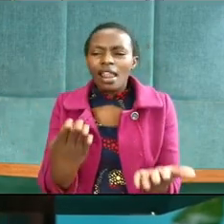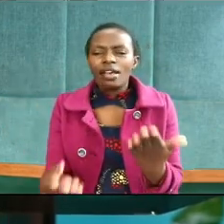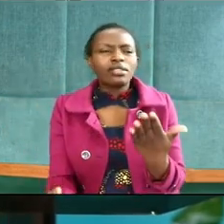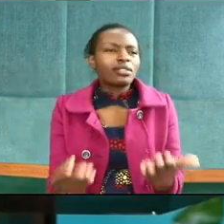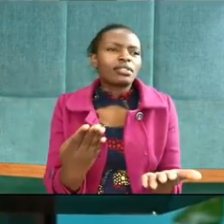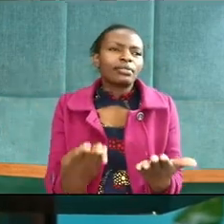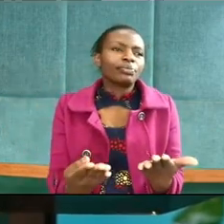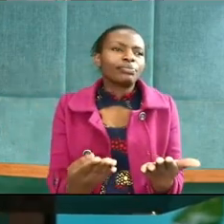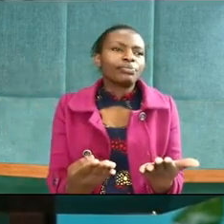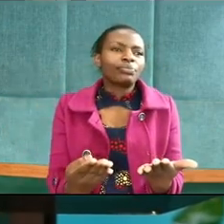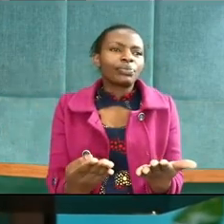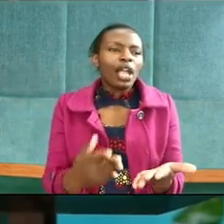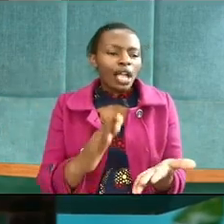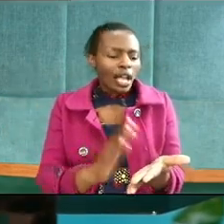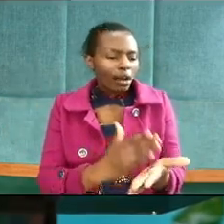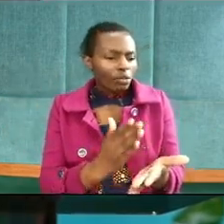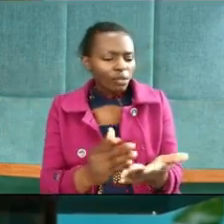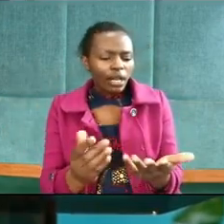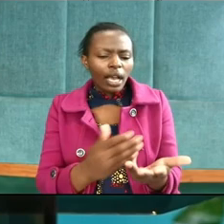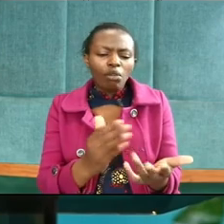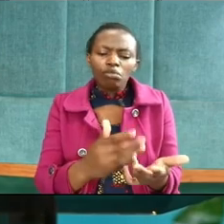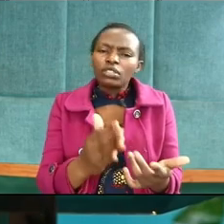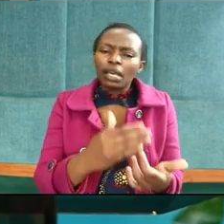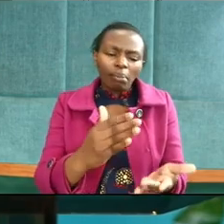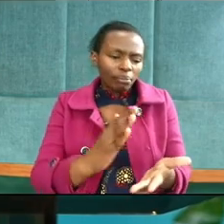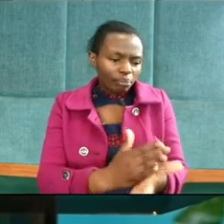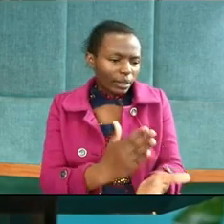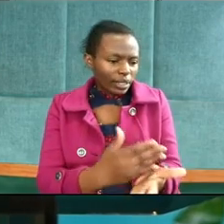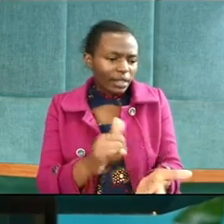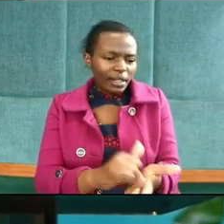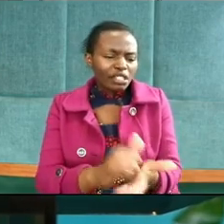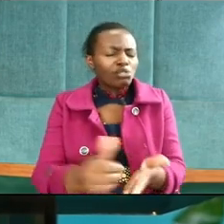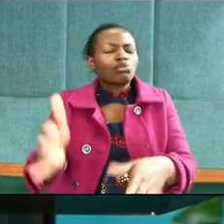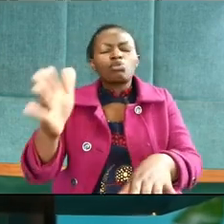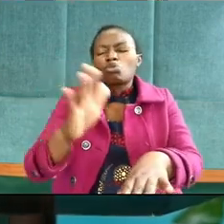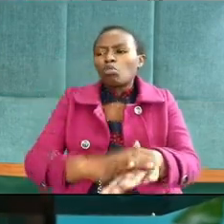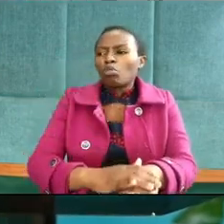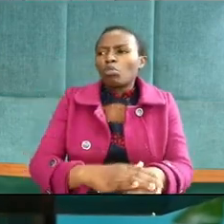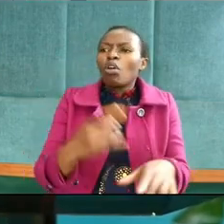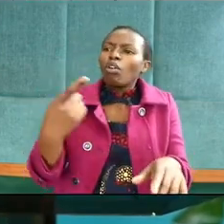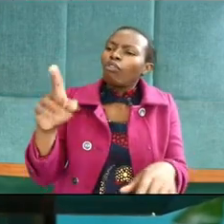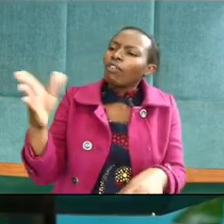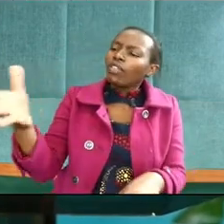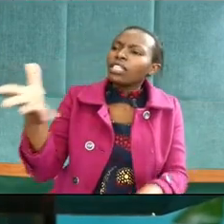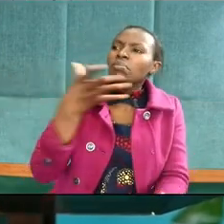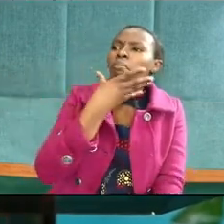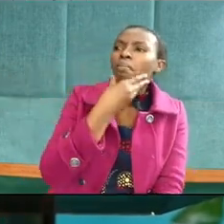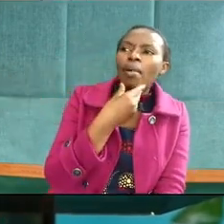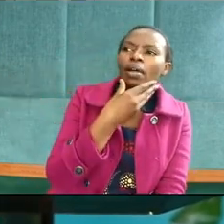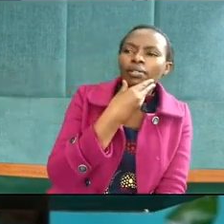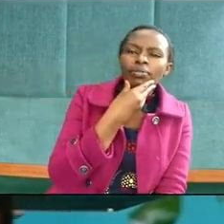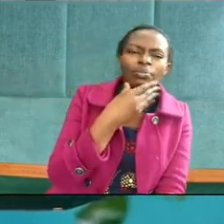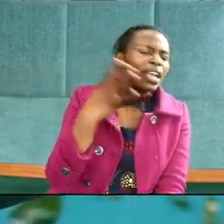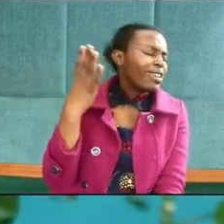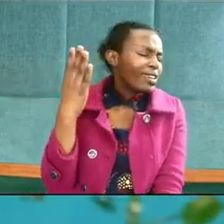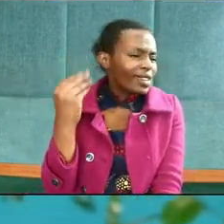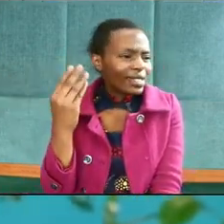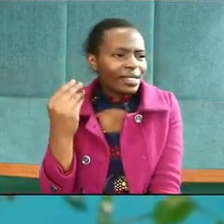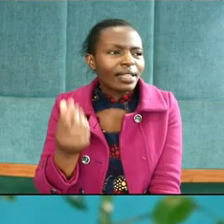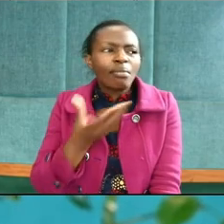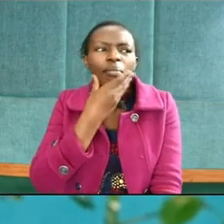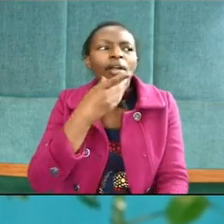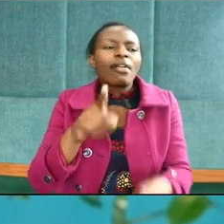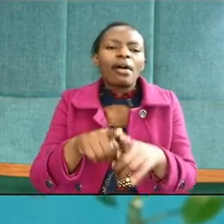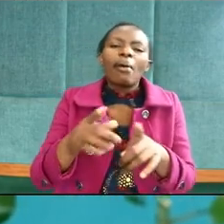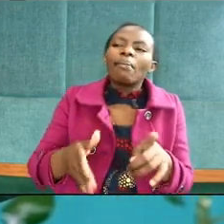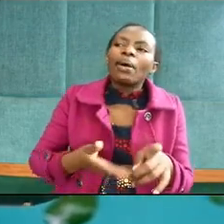a counterpart who is suitable and complementary for him. Listen, my brothers and